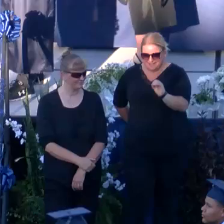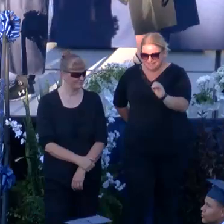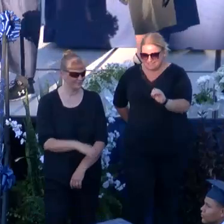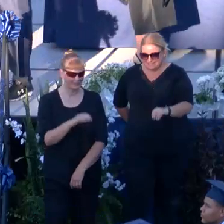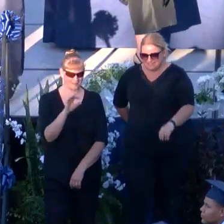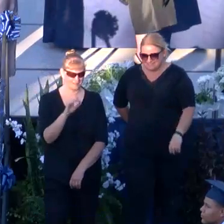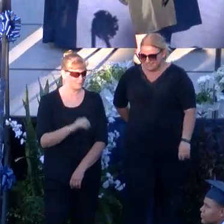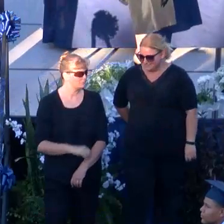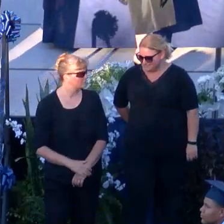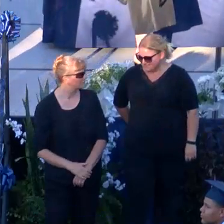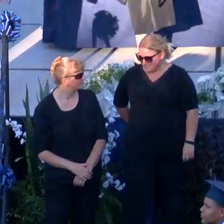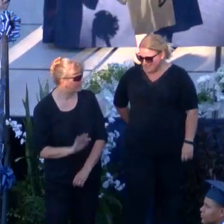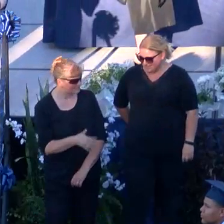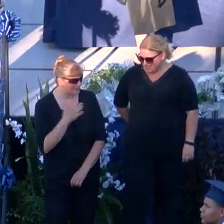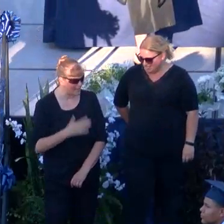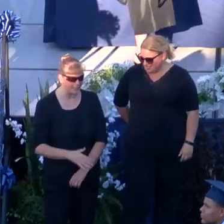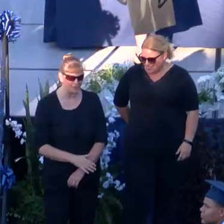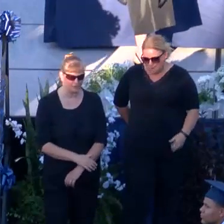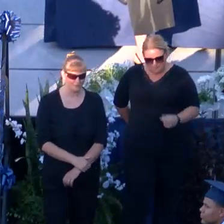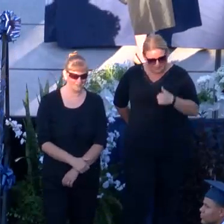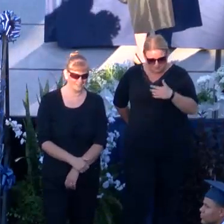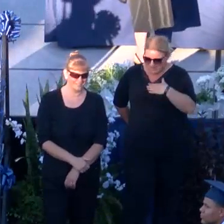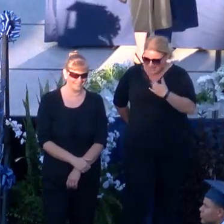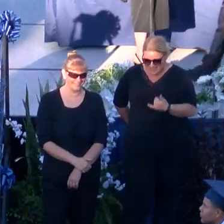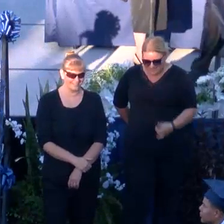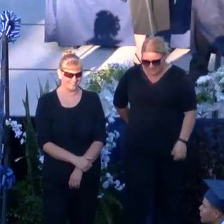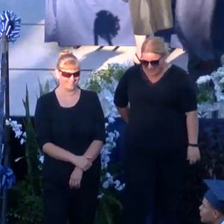Wadales. Dallin Castillo.